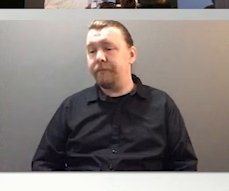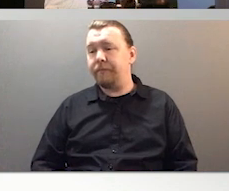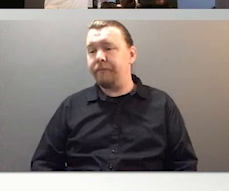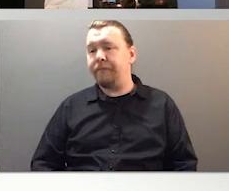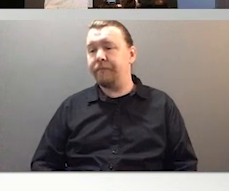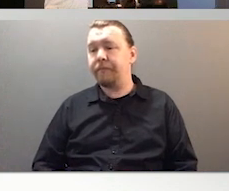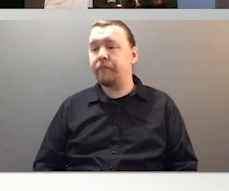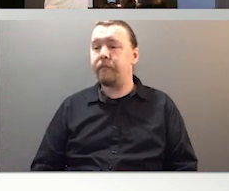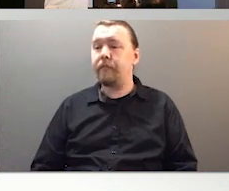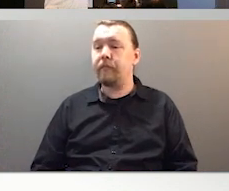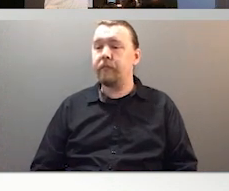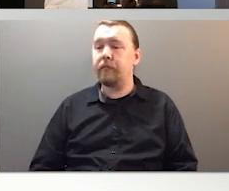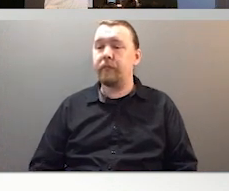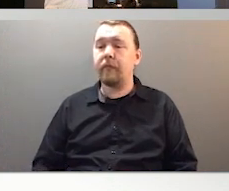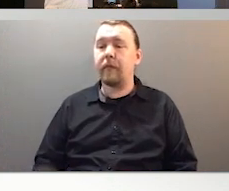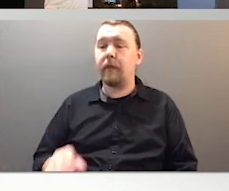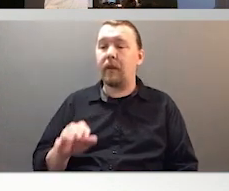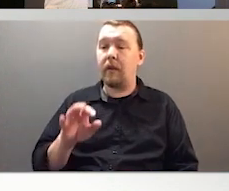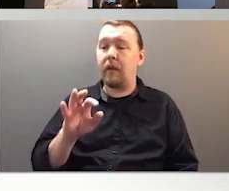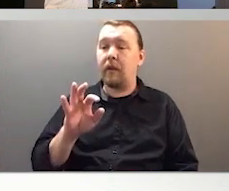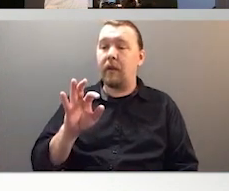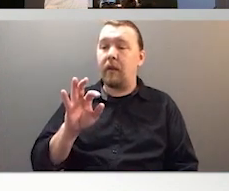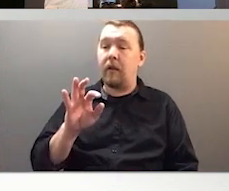Fetal alcohol spectrum disorders.